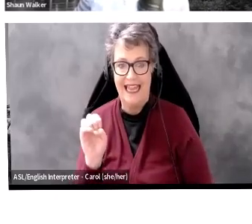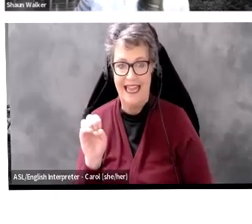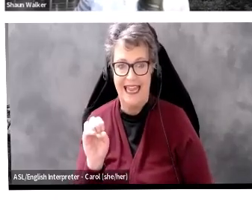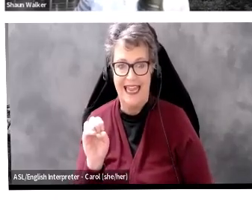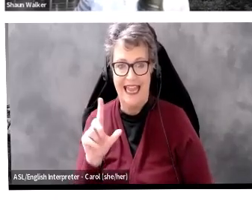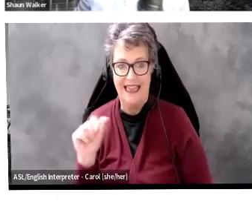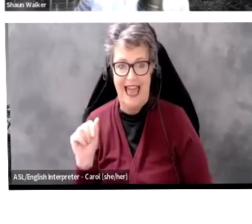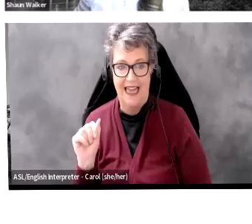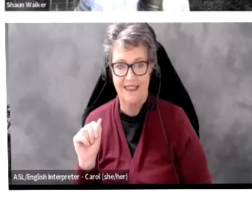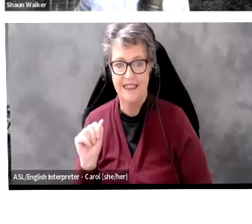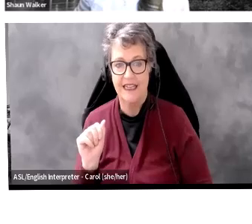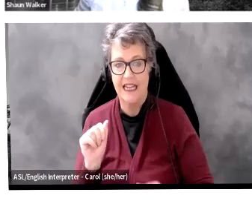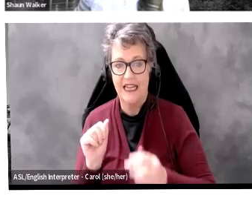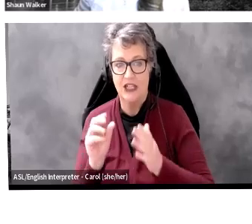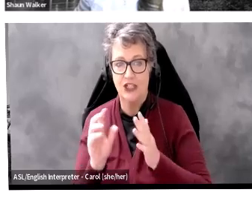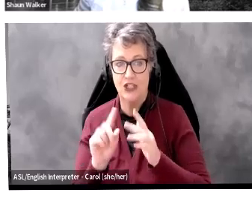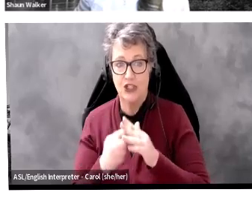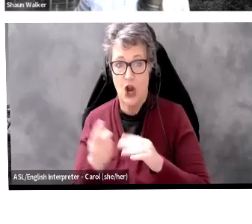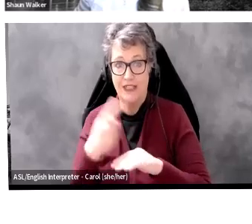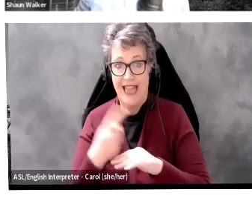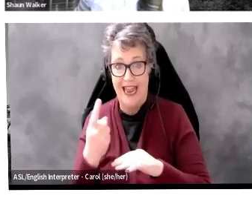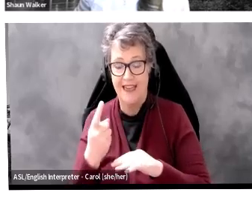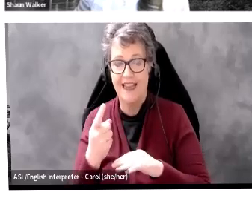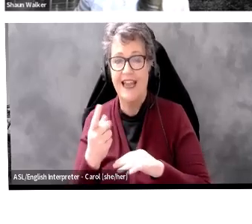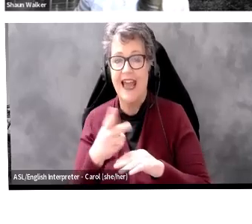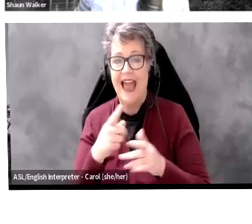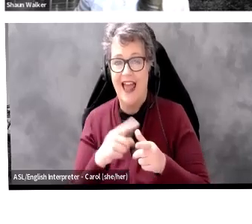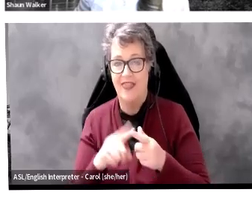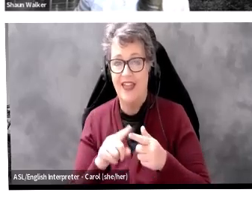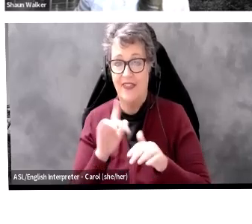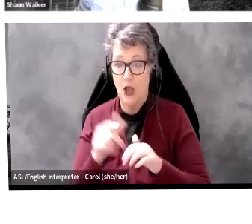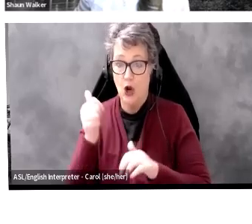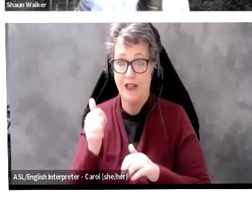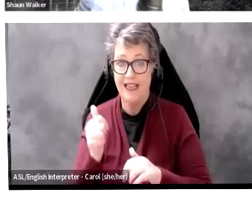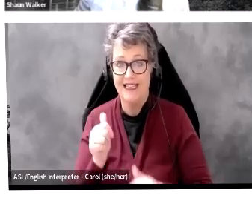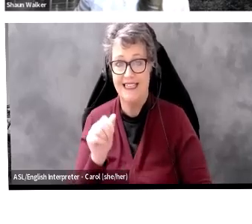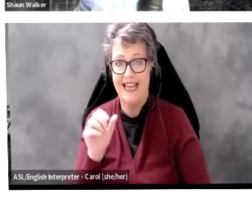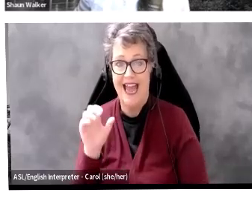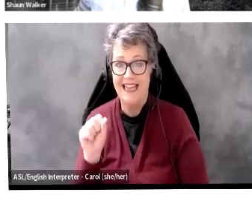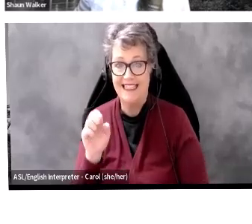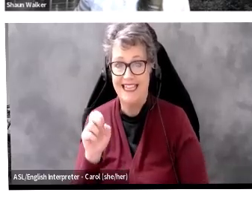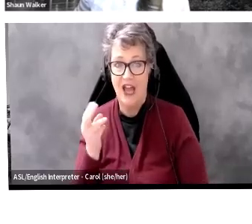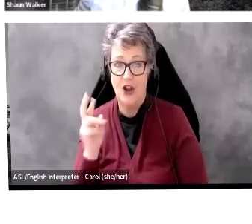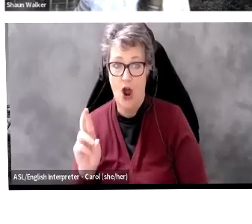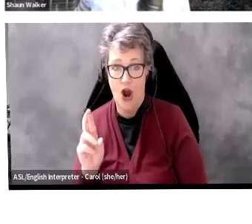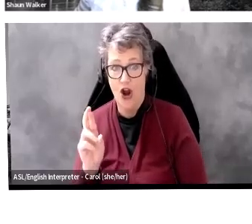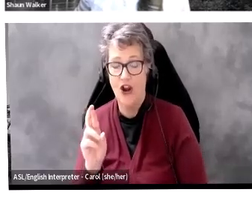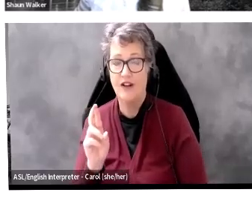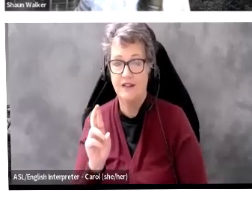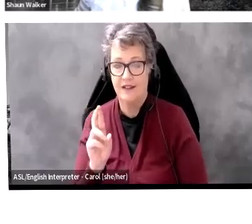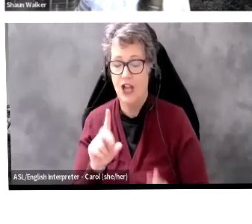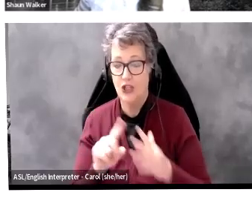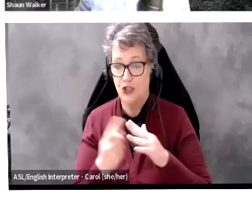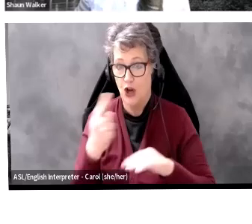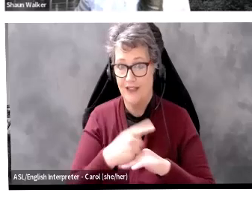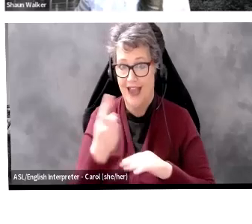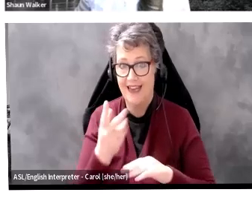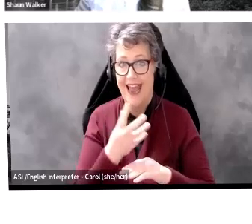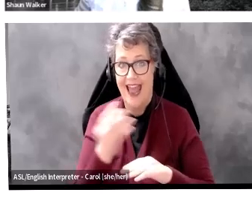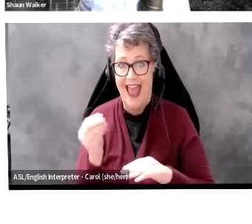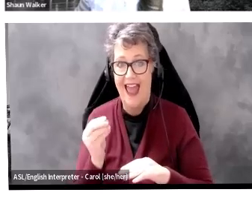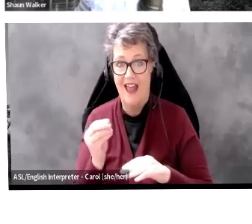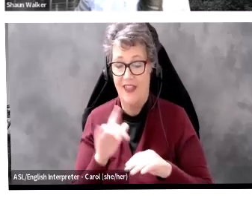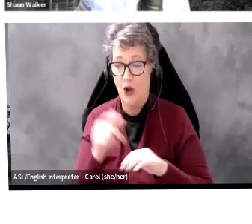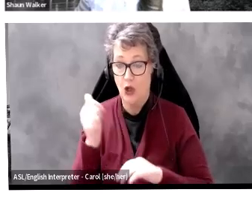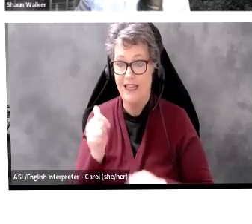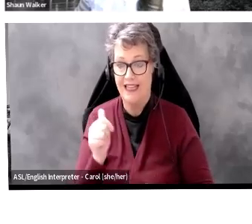student initial school enrollment start date, and then the earliest SCNR enrollment start date, and the earliest EL